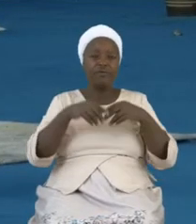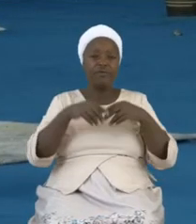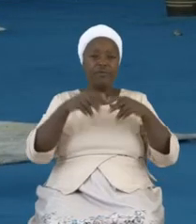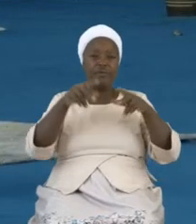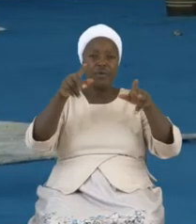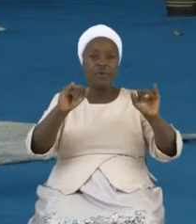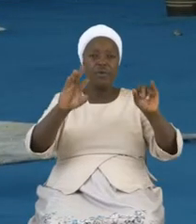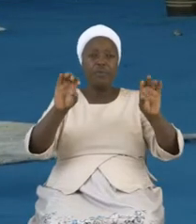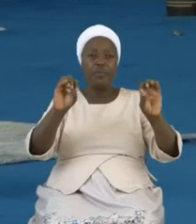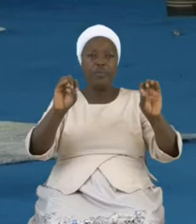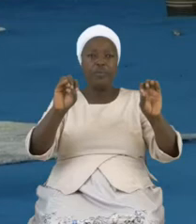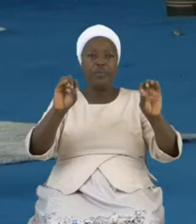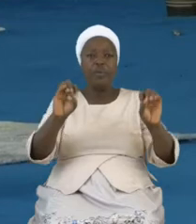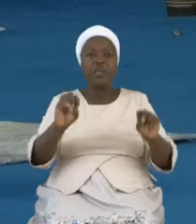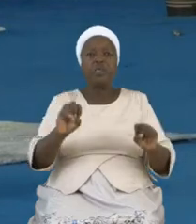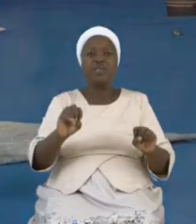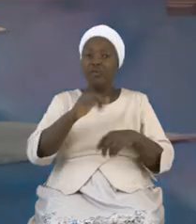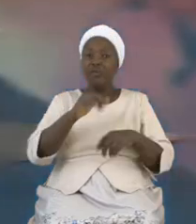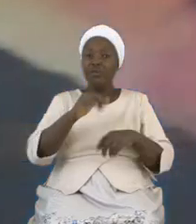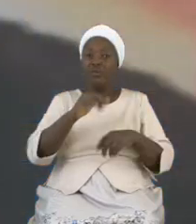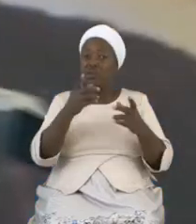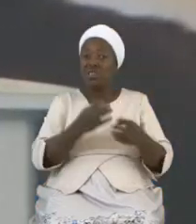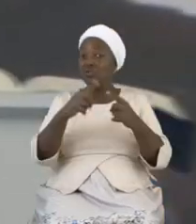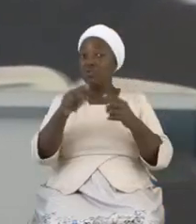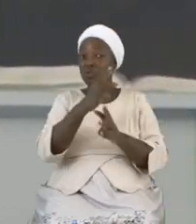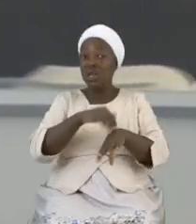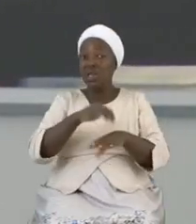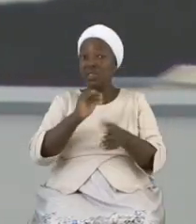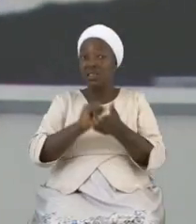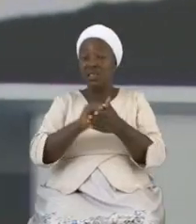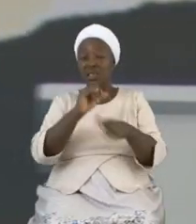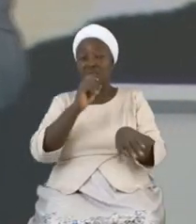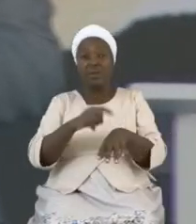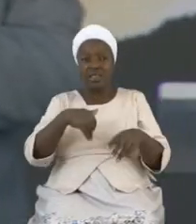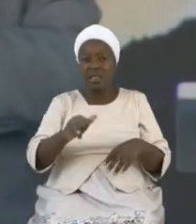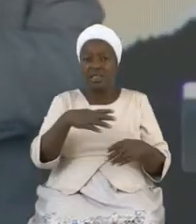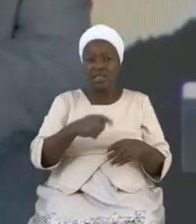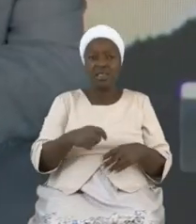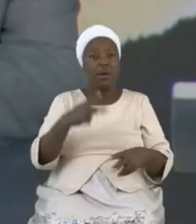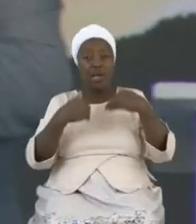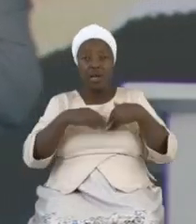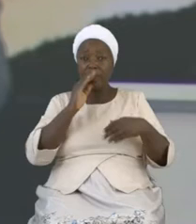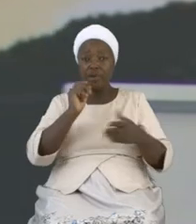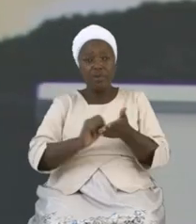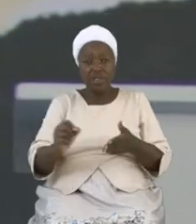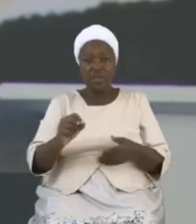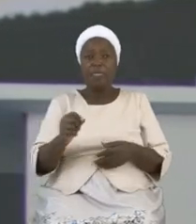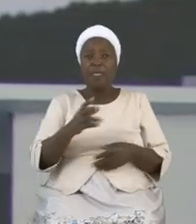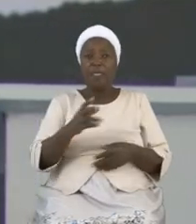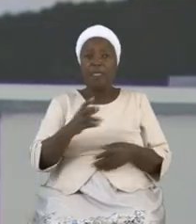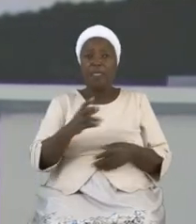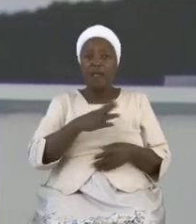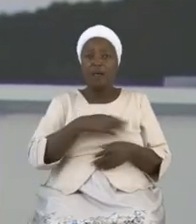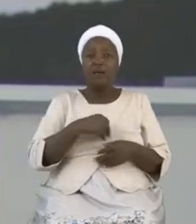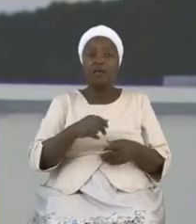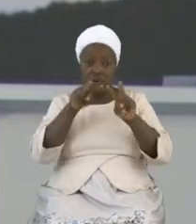world at that time. And yet, the prophecy had been written. They look upon him